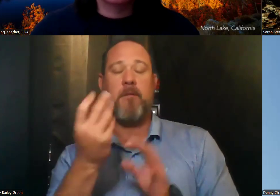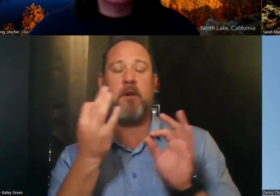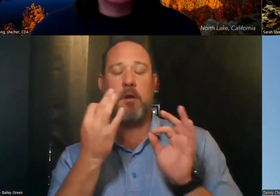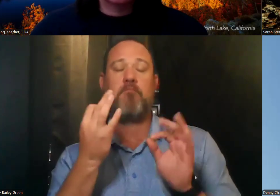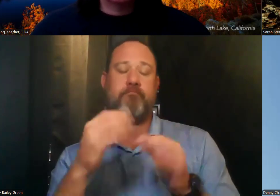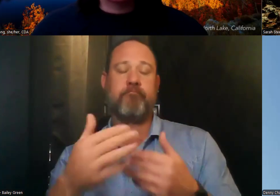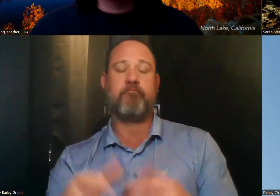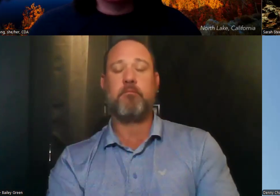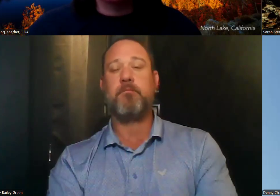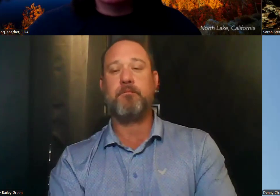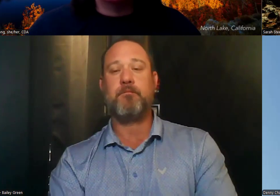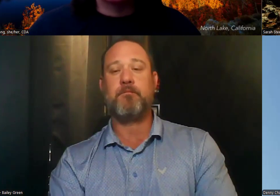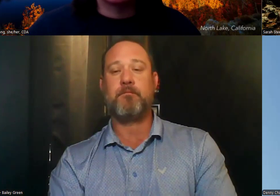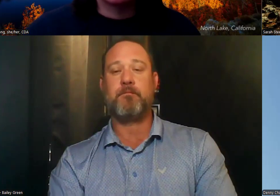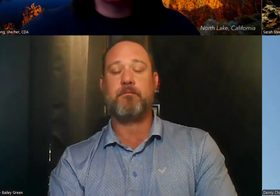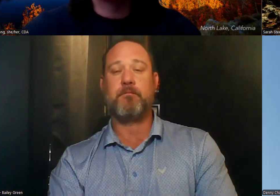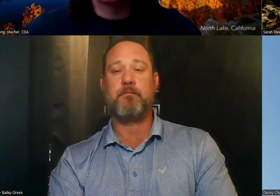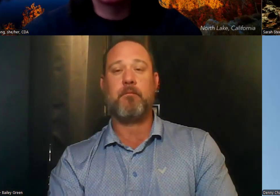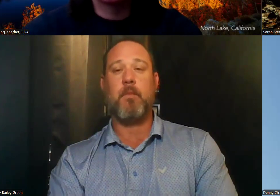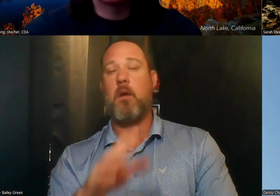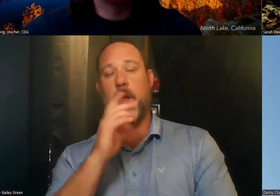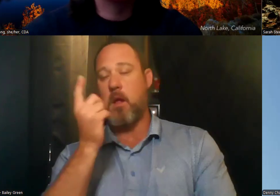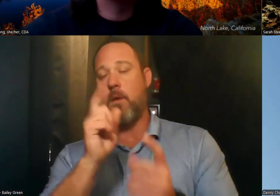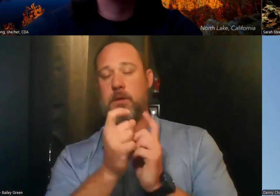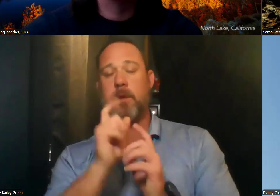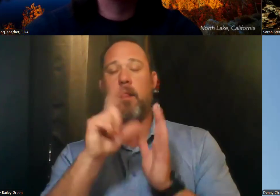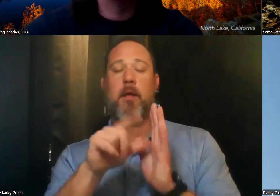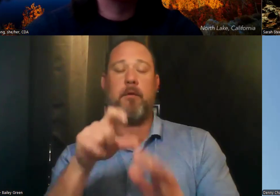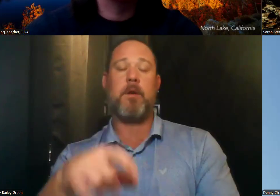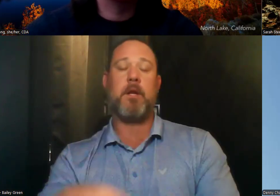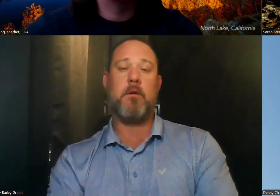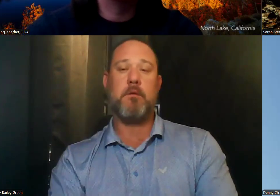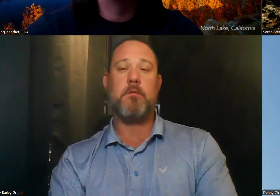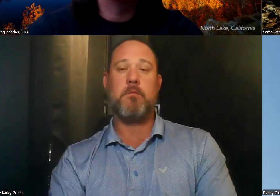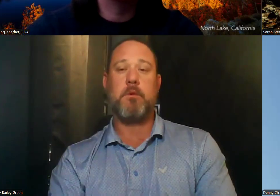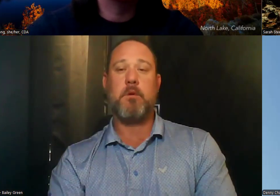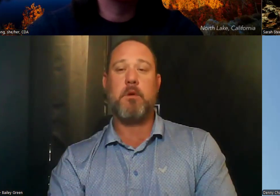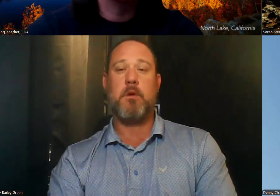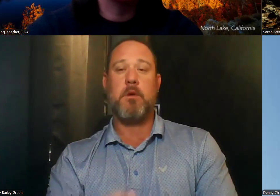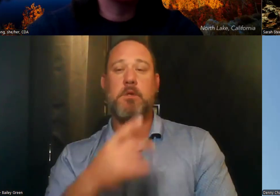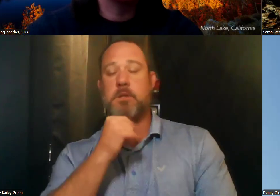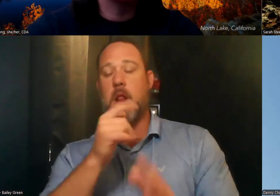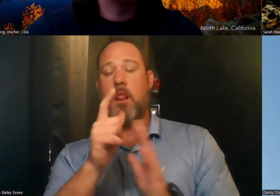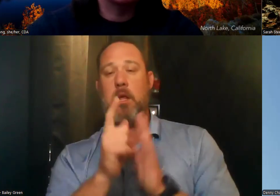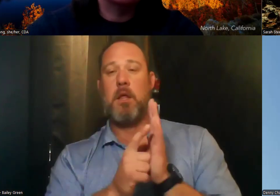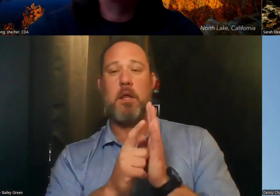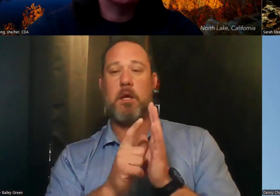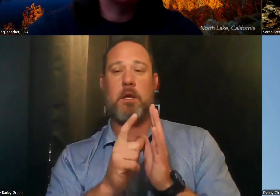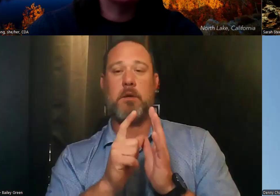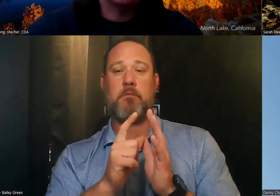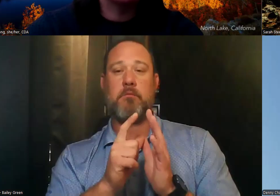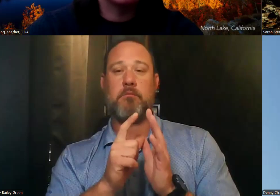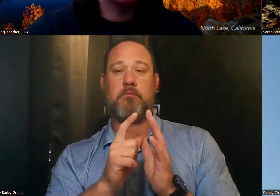just go with that. We can always update it later if we need to. Luckily, this is not a legally binding document, so we